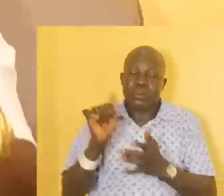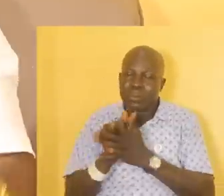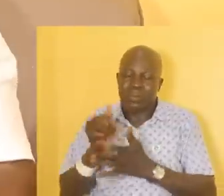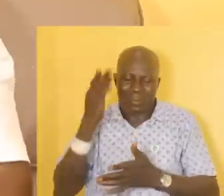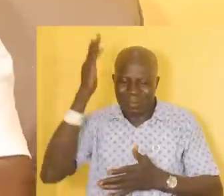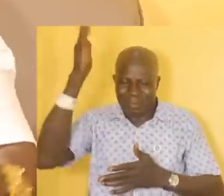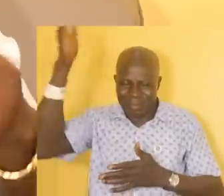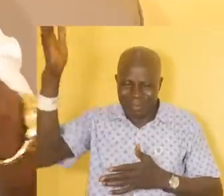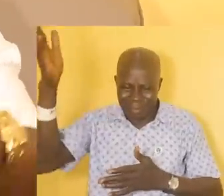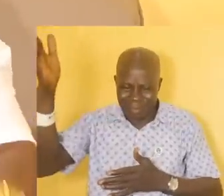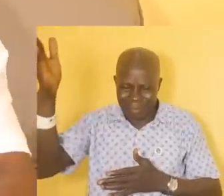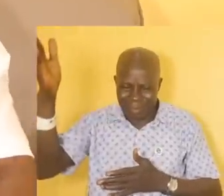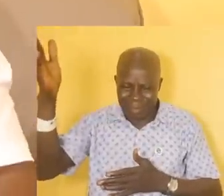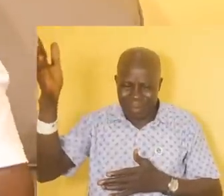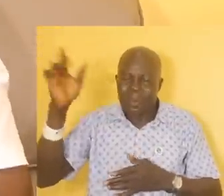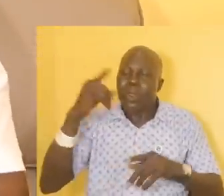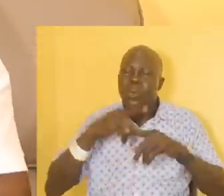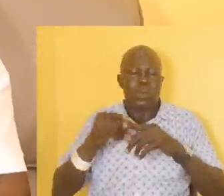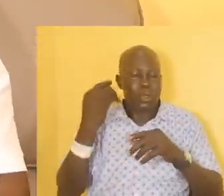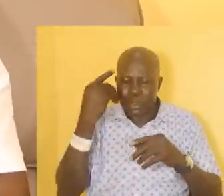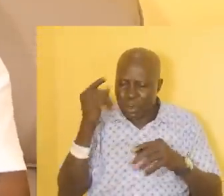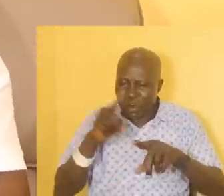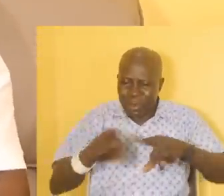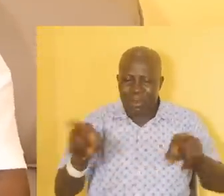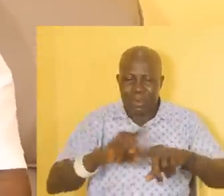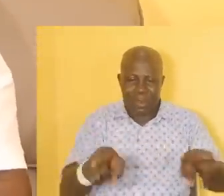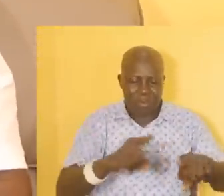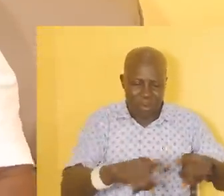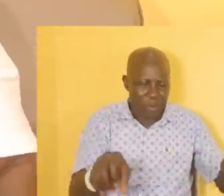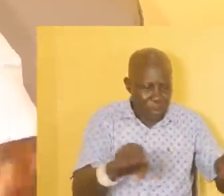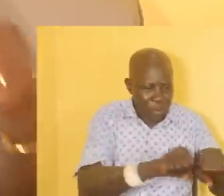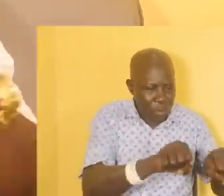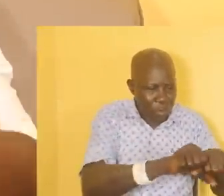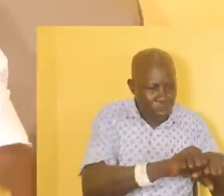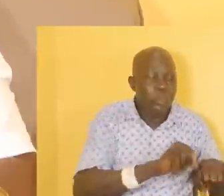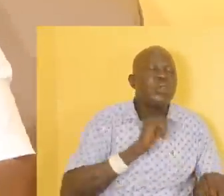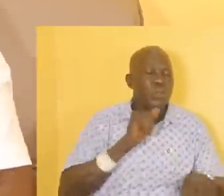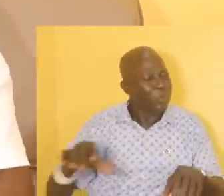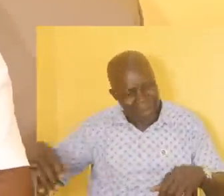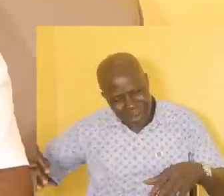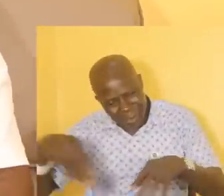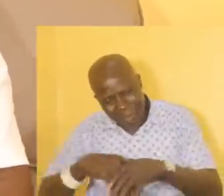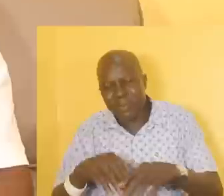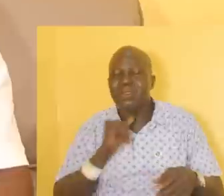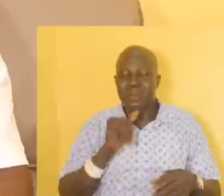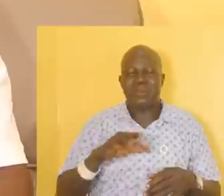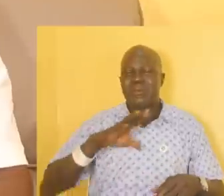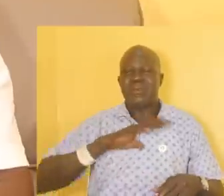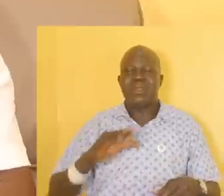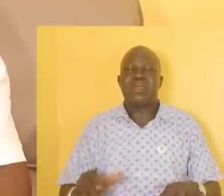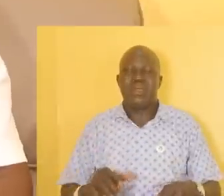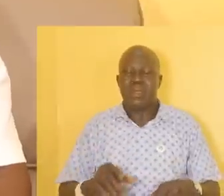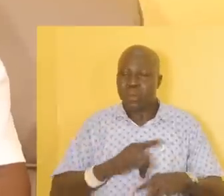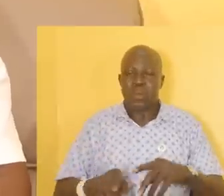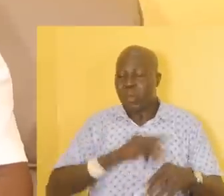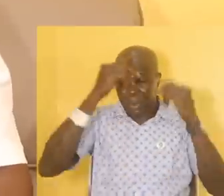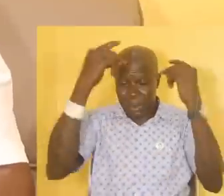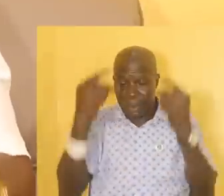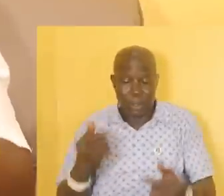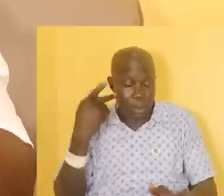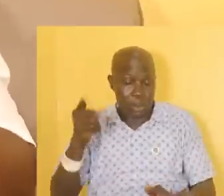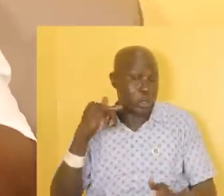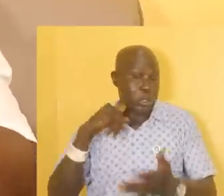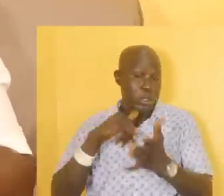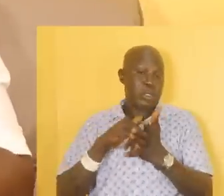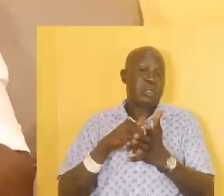there. Oh, no, but I she saw different shoes, but it's not her size. Oh, fine. and it's not fine. But immediately she